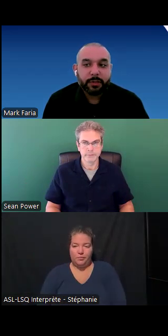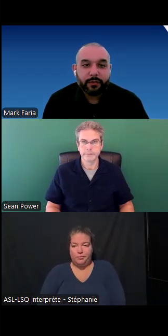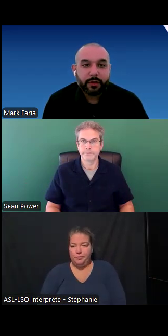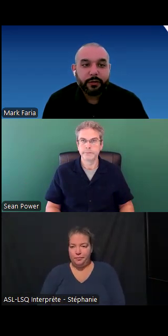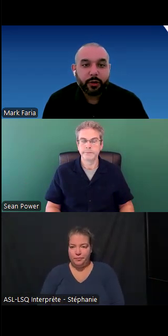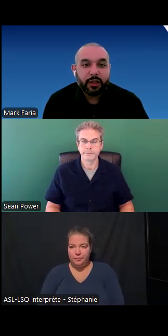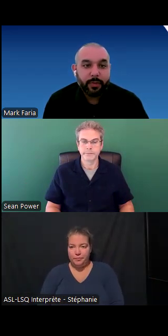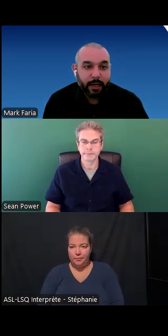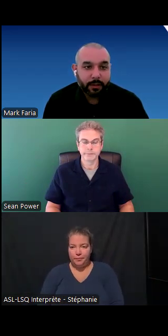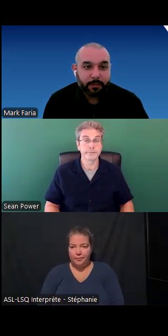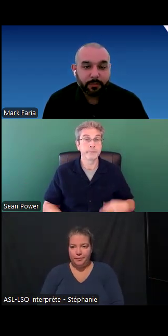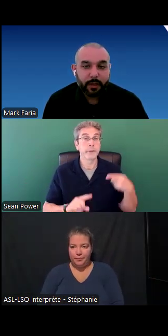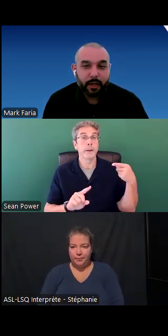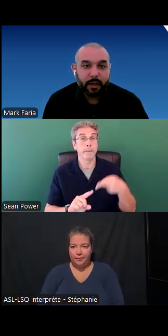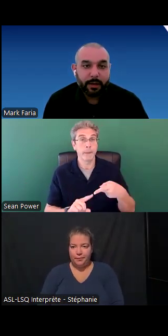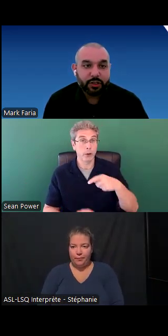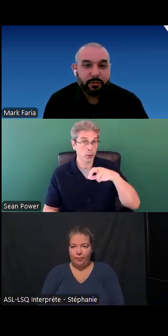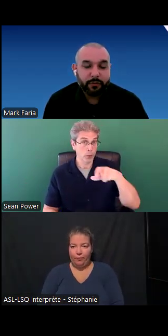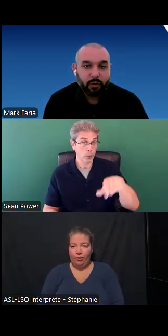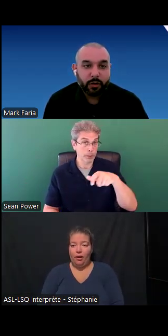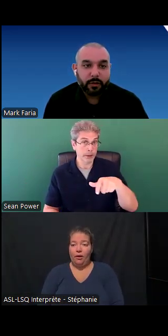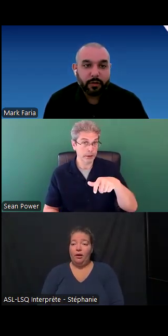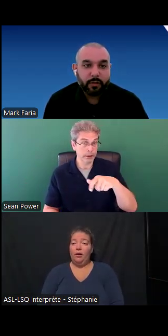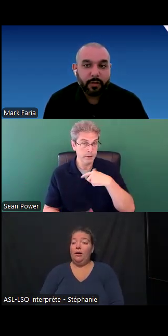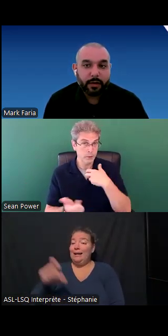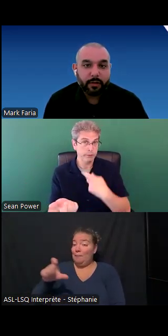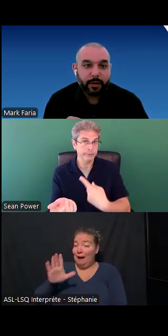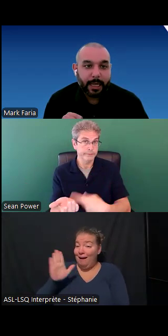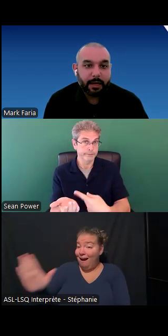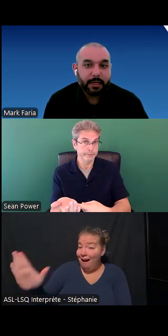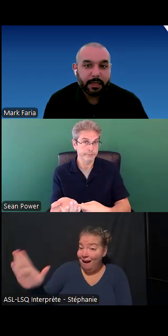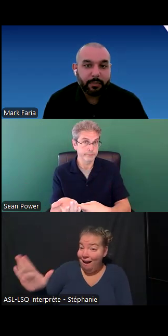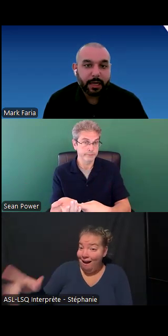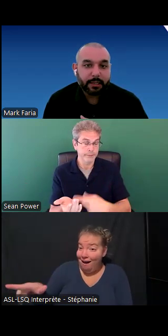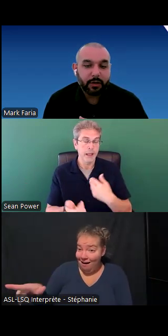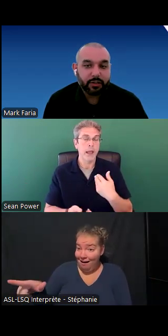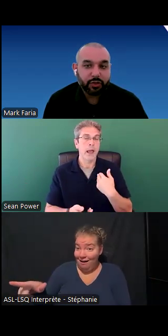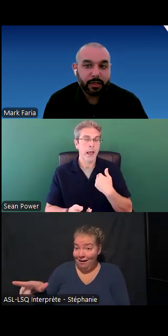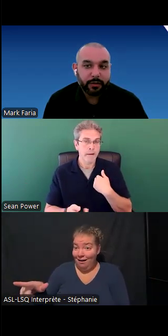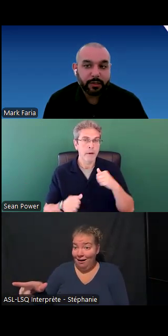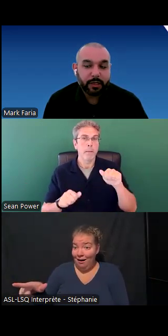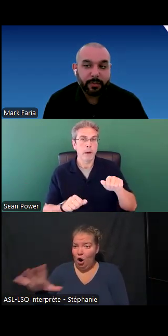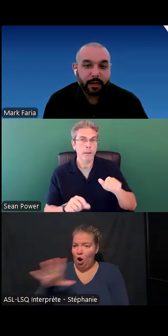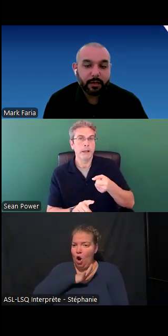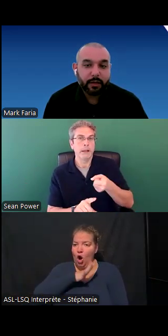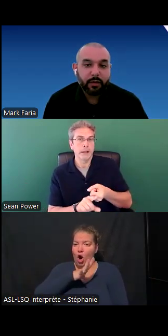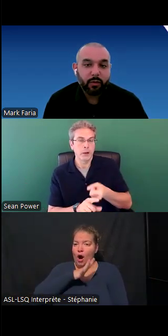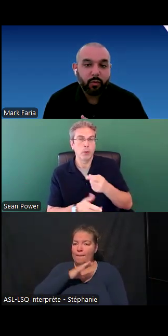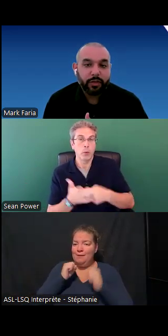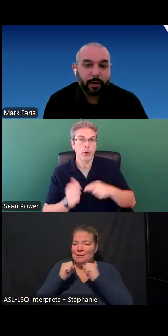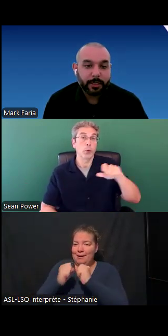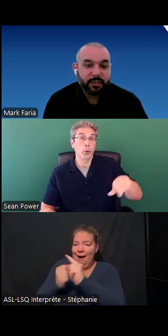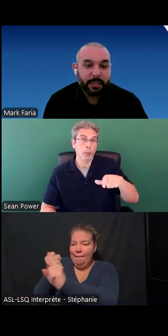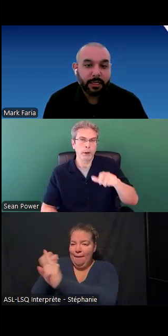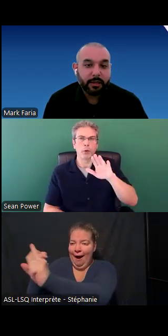So specifically for Quebec, I mentioned before that there can be an impact on social benefits in Quebec